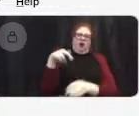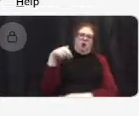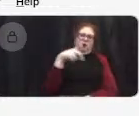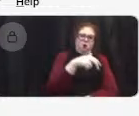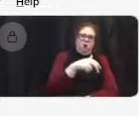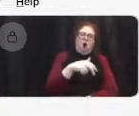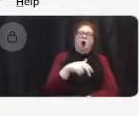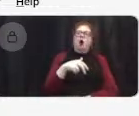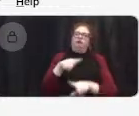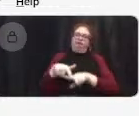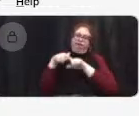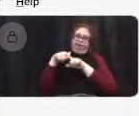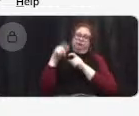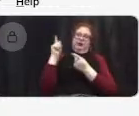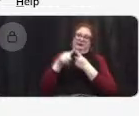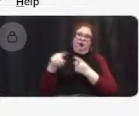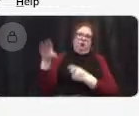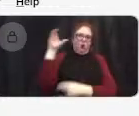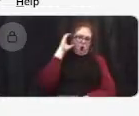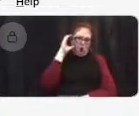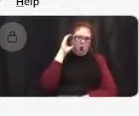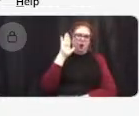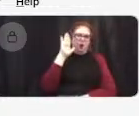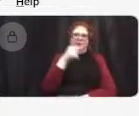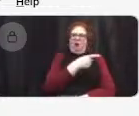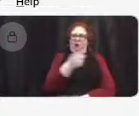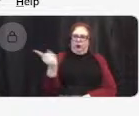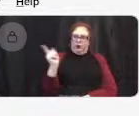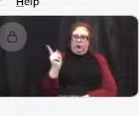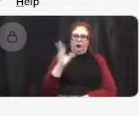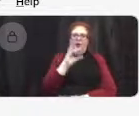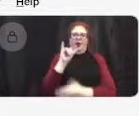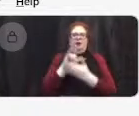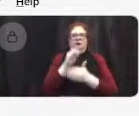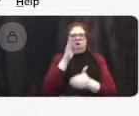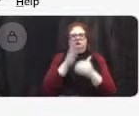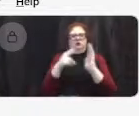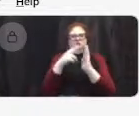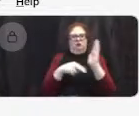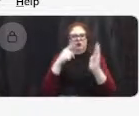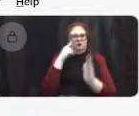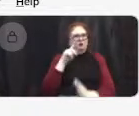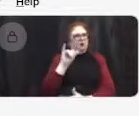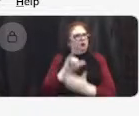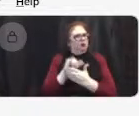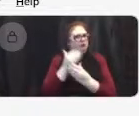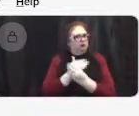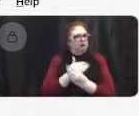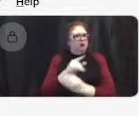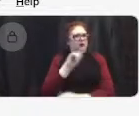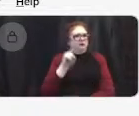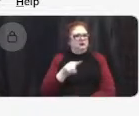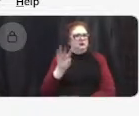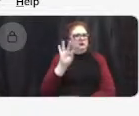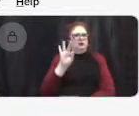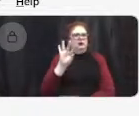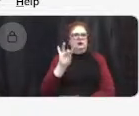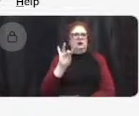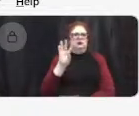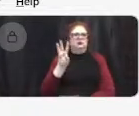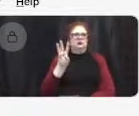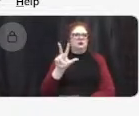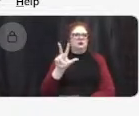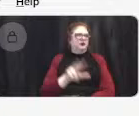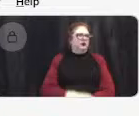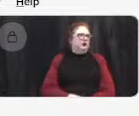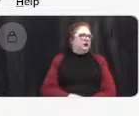decided upon by the Planning Commission. That includes the reading for file number Z9683. All right, so we had the